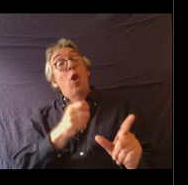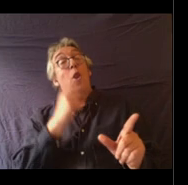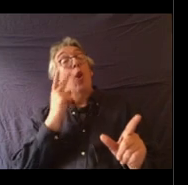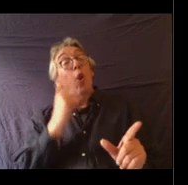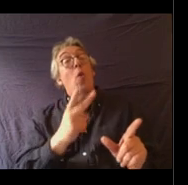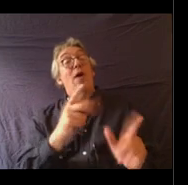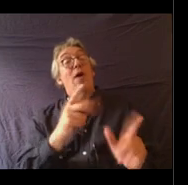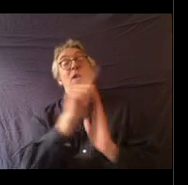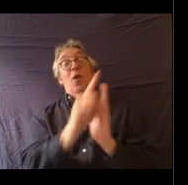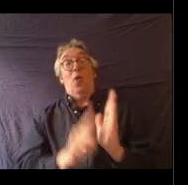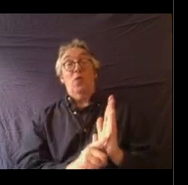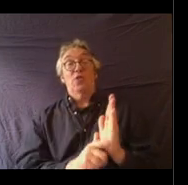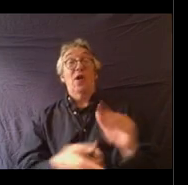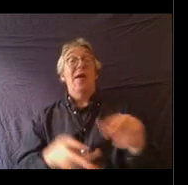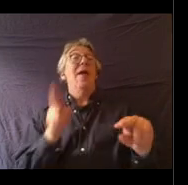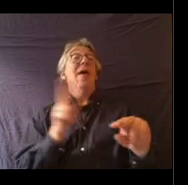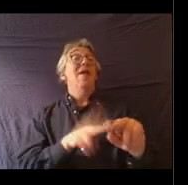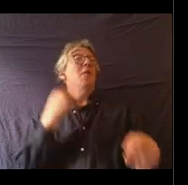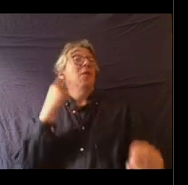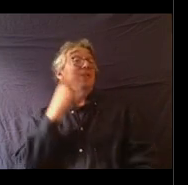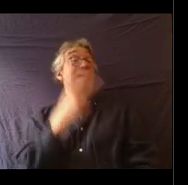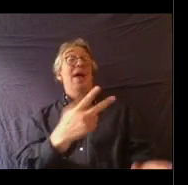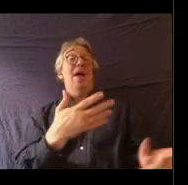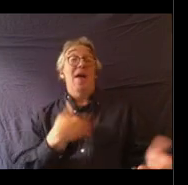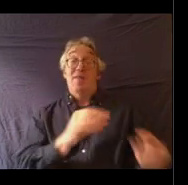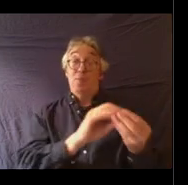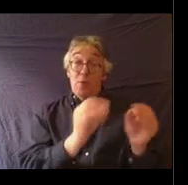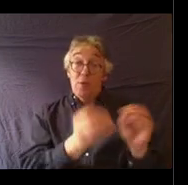we identify problems, then we of course